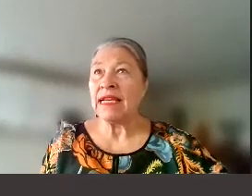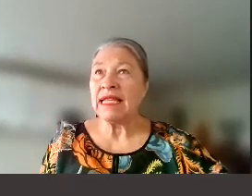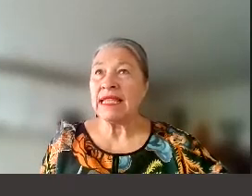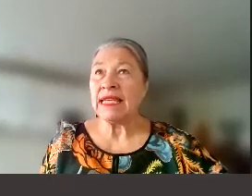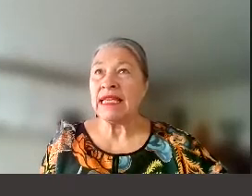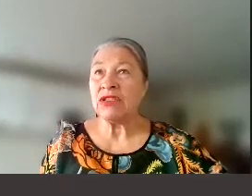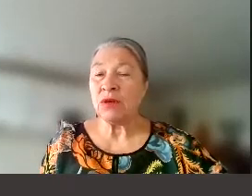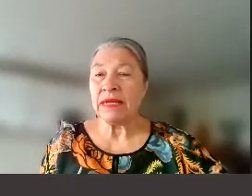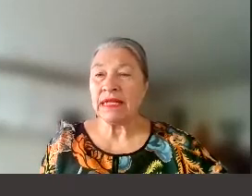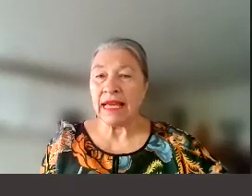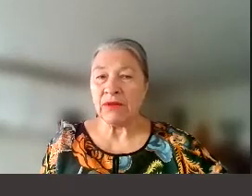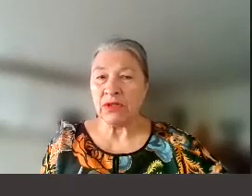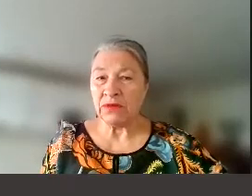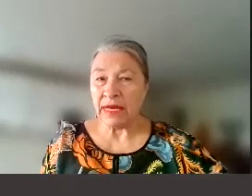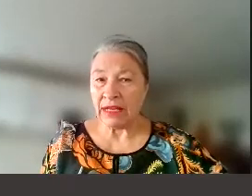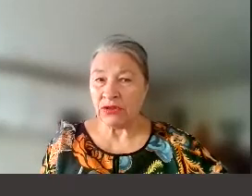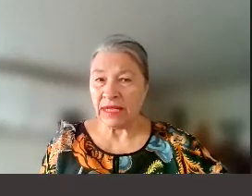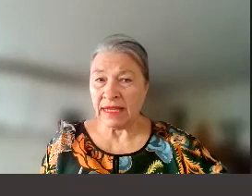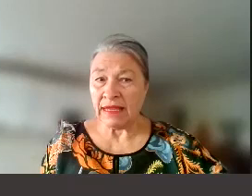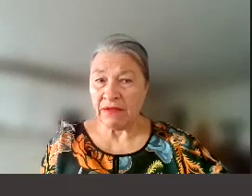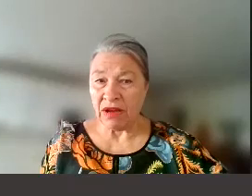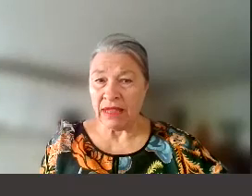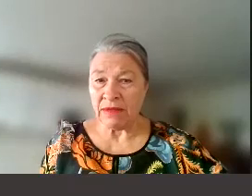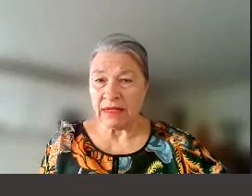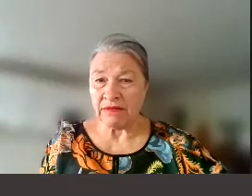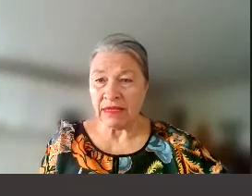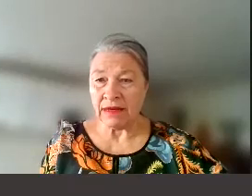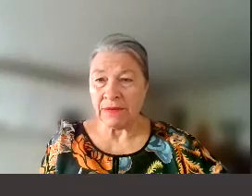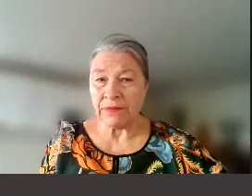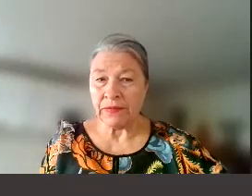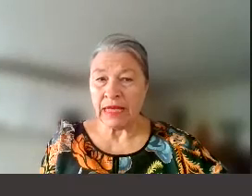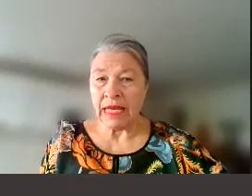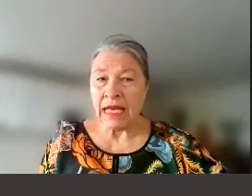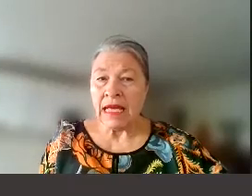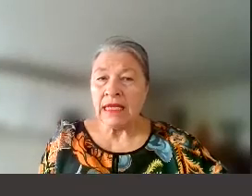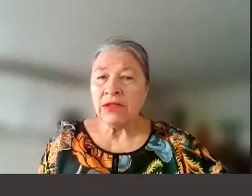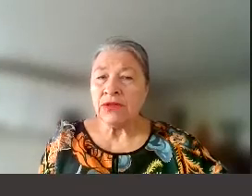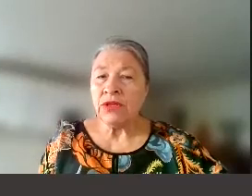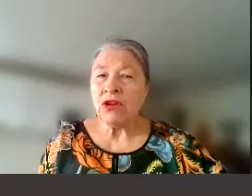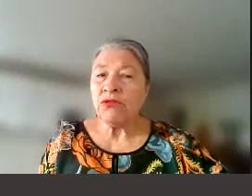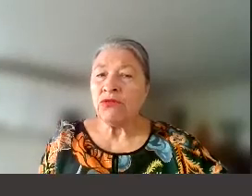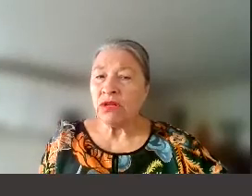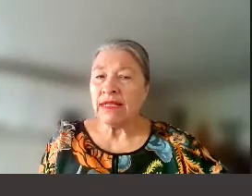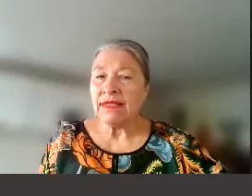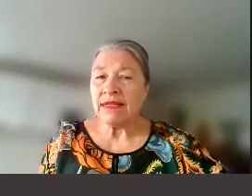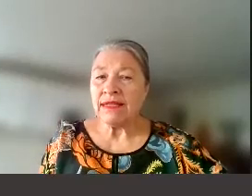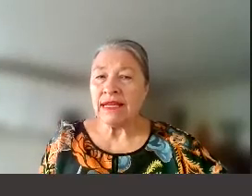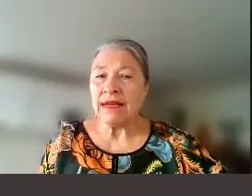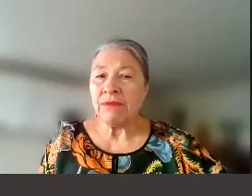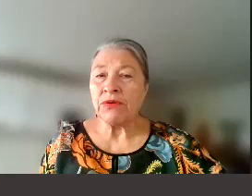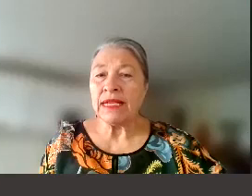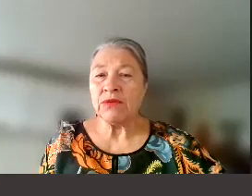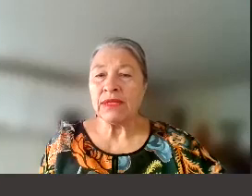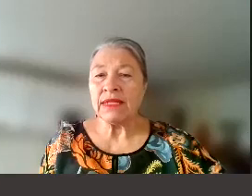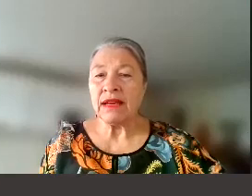share the dominant language of the country that they find themselves in. So local crises